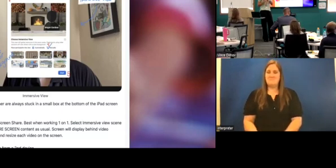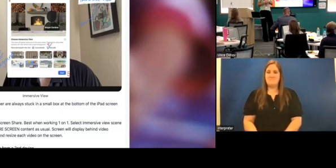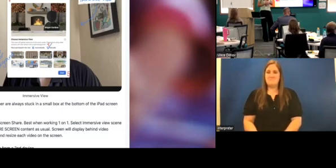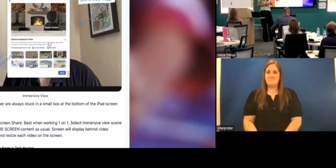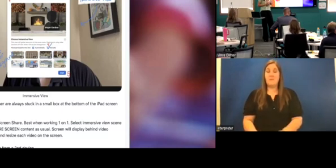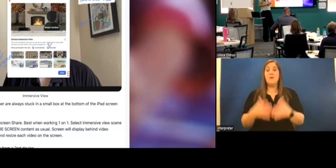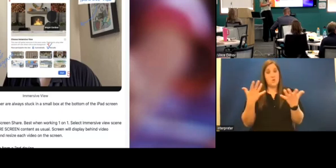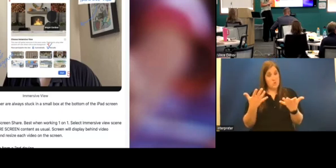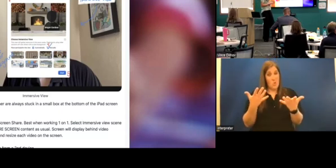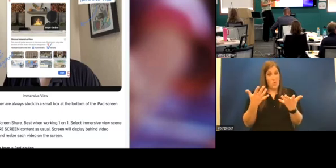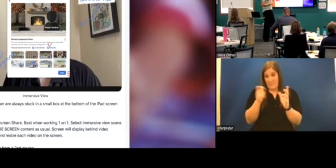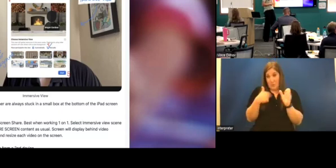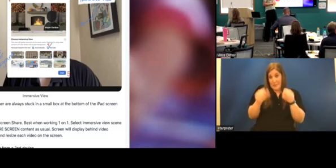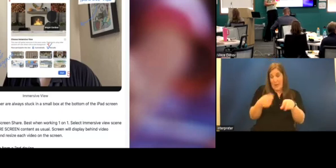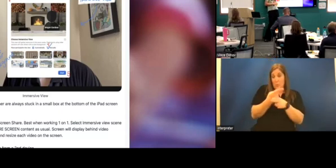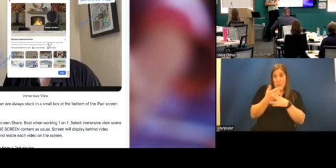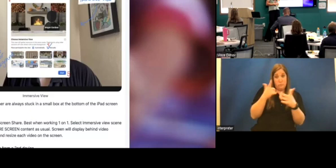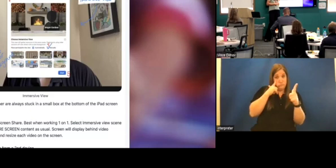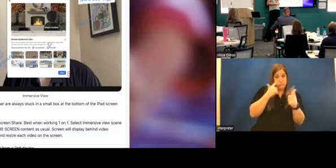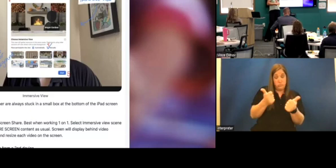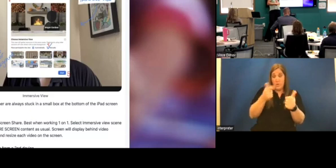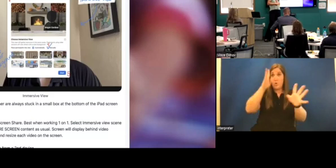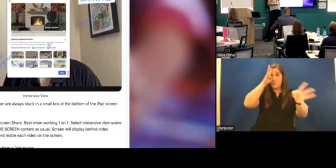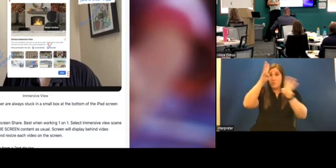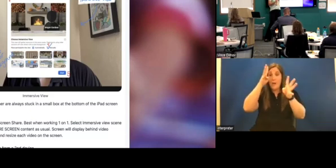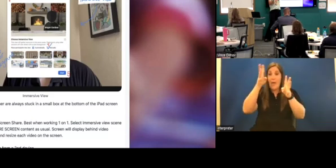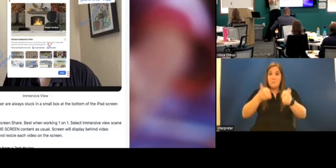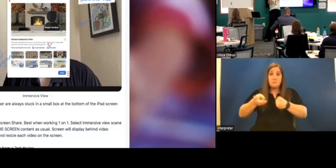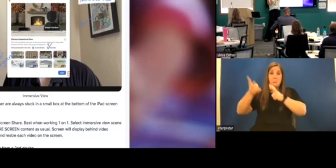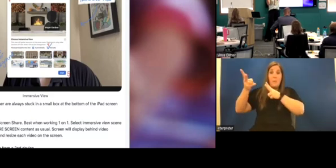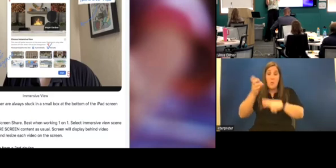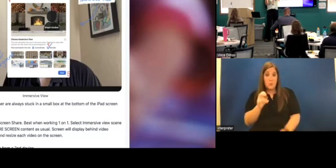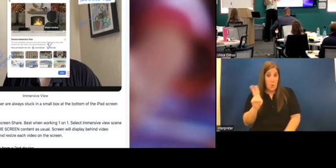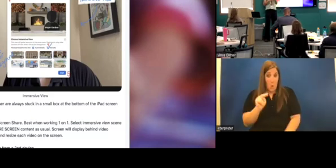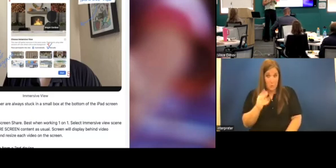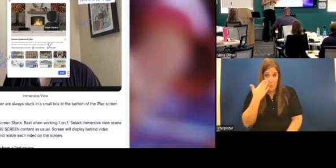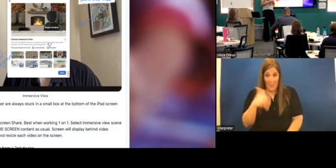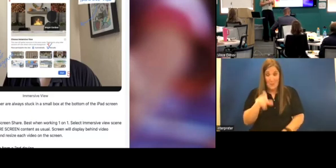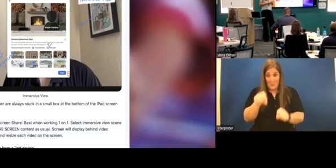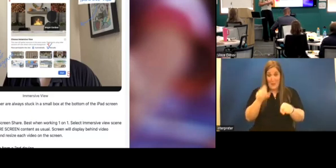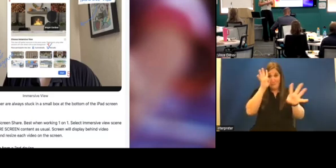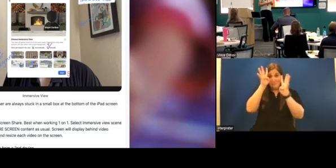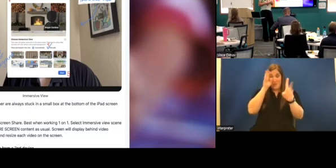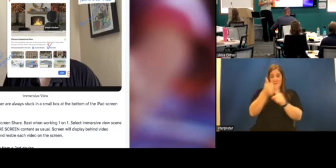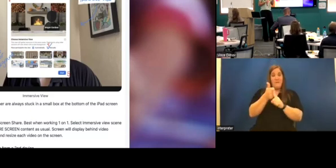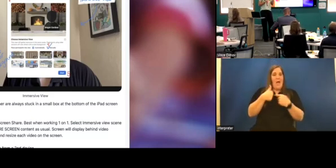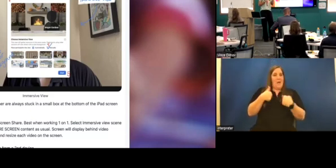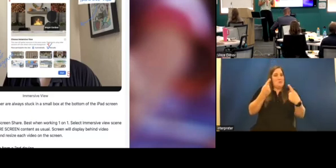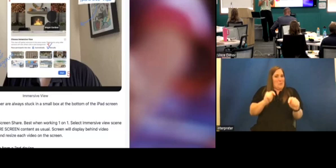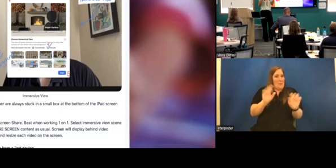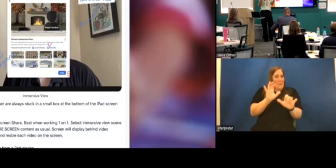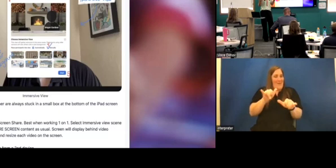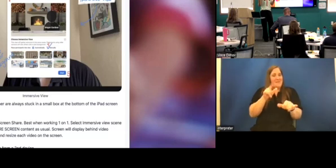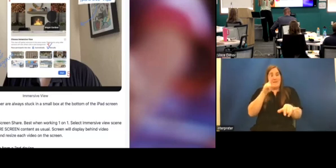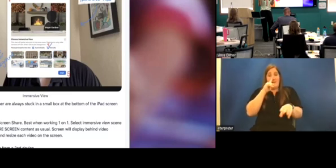just small. So you can even create and upload your own. You can do a little plus sign, do your own immersive view. And I tried that too, and it's kind of fun,